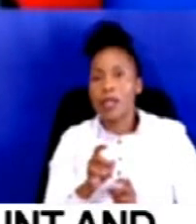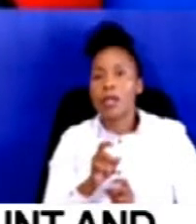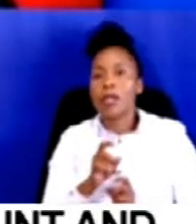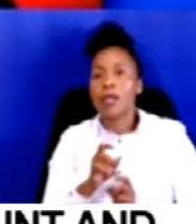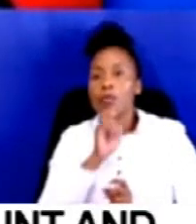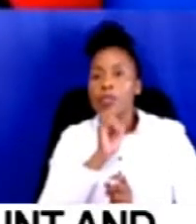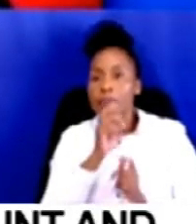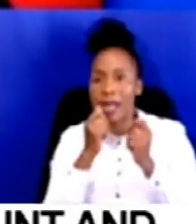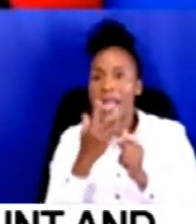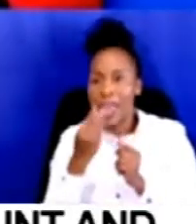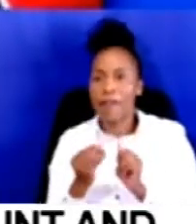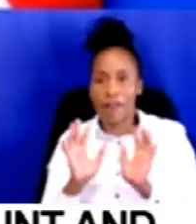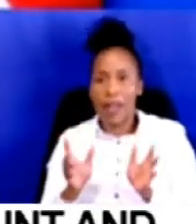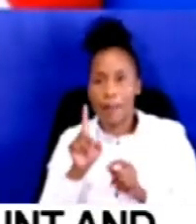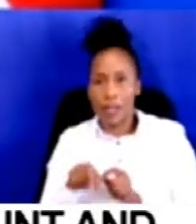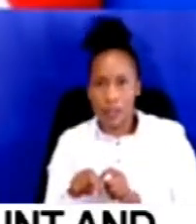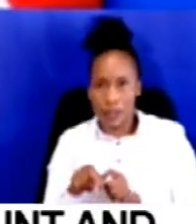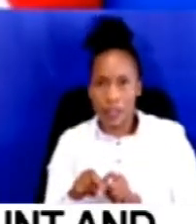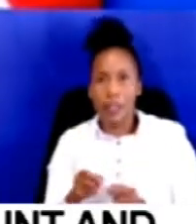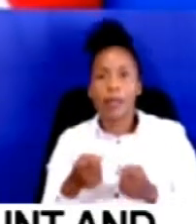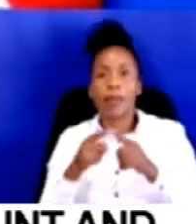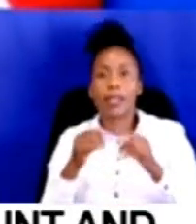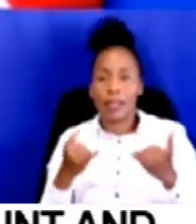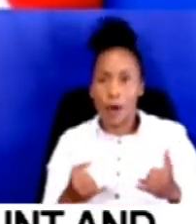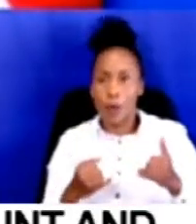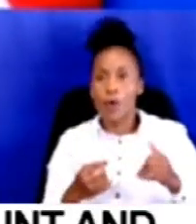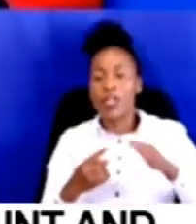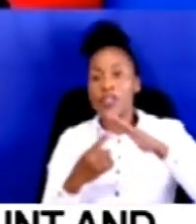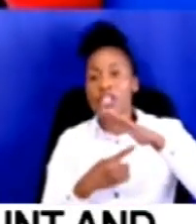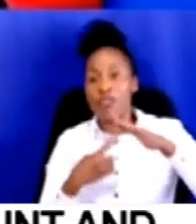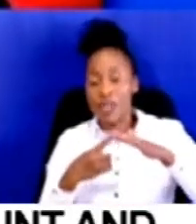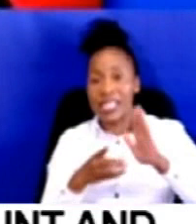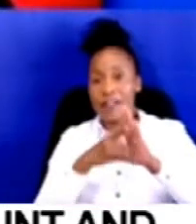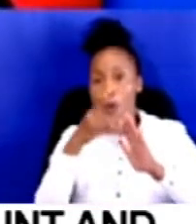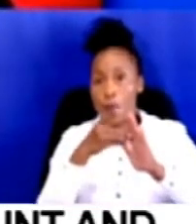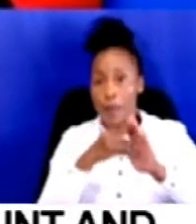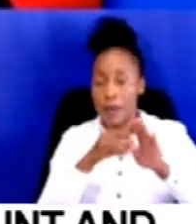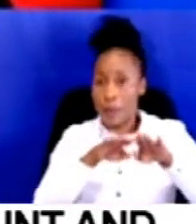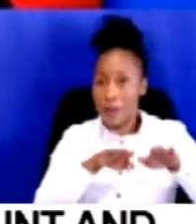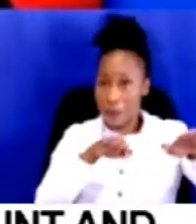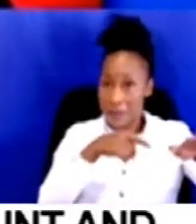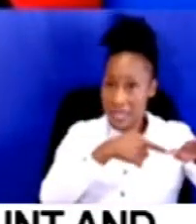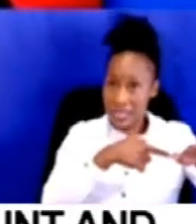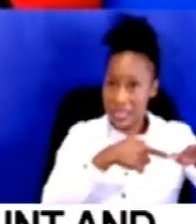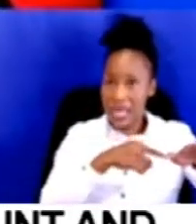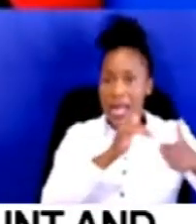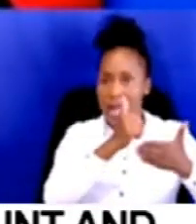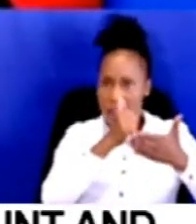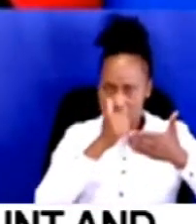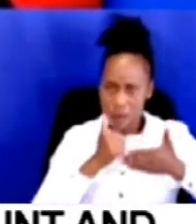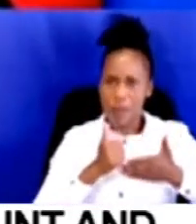But we think the district development platform will be able to help us